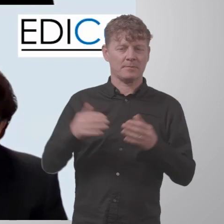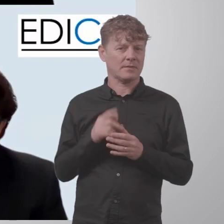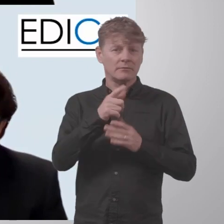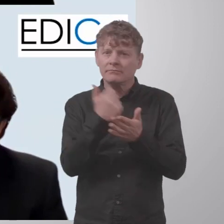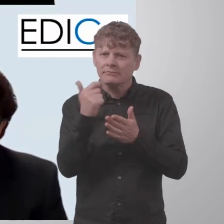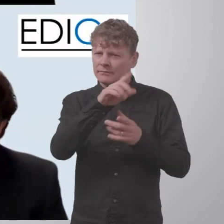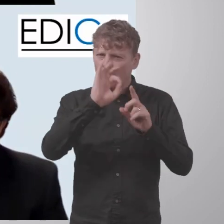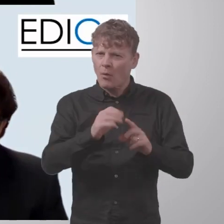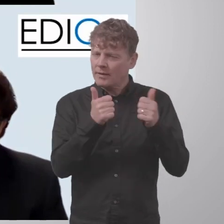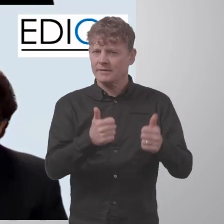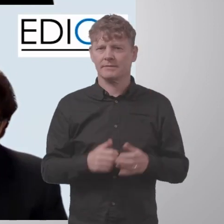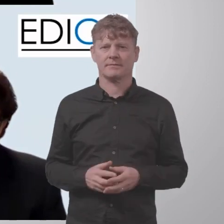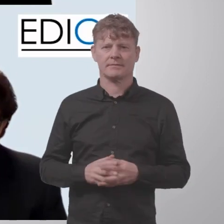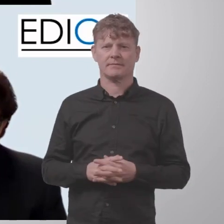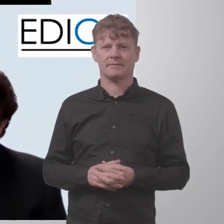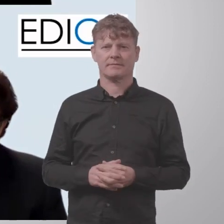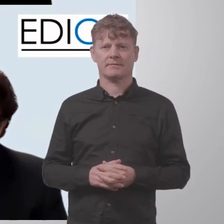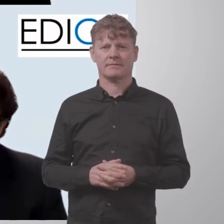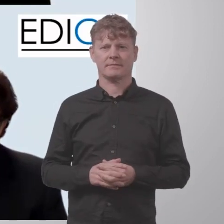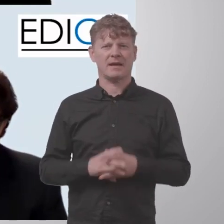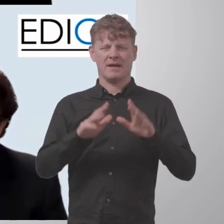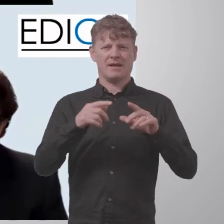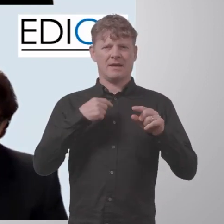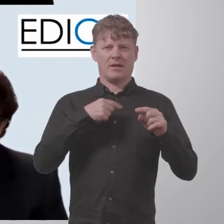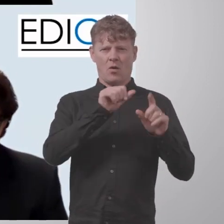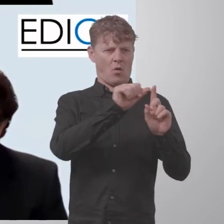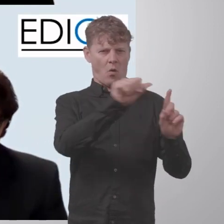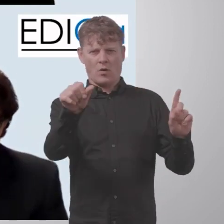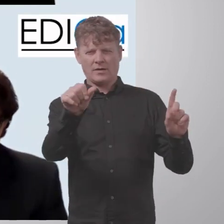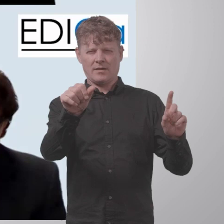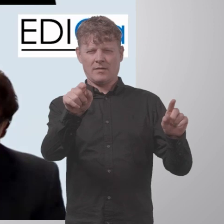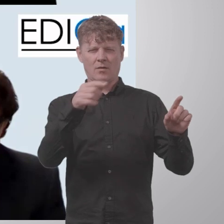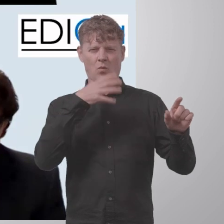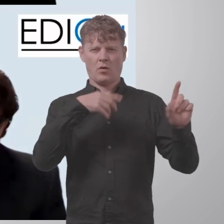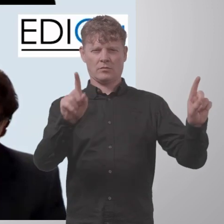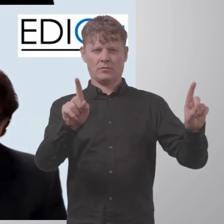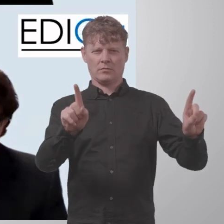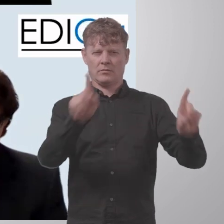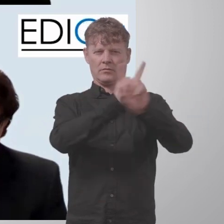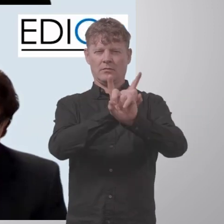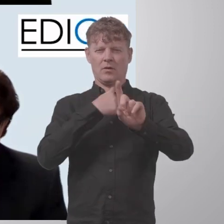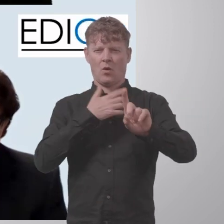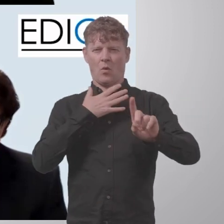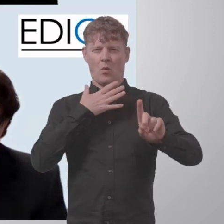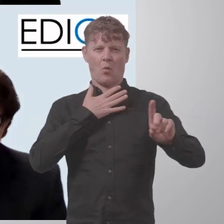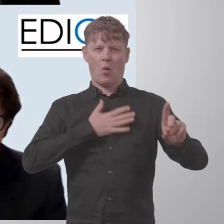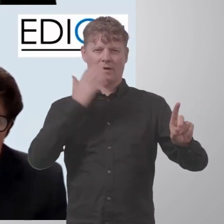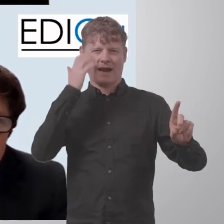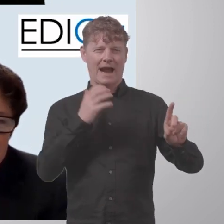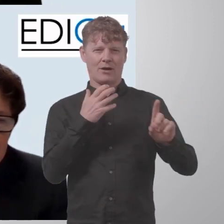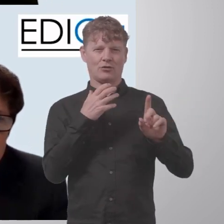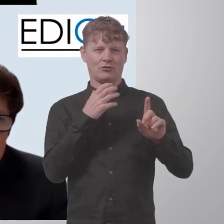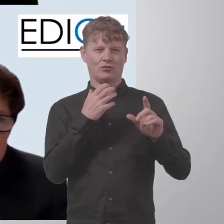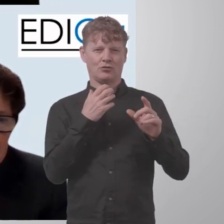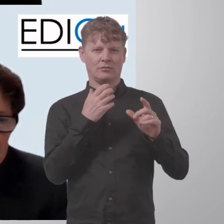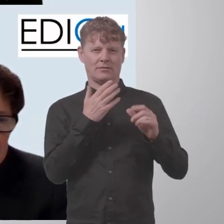going to reverse the order slightly because I would like Kate to have the last word. So the final